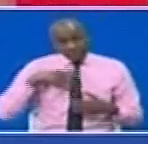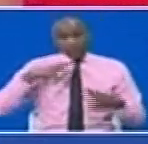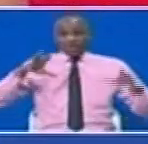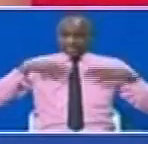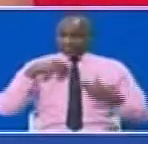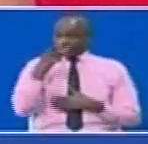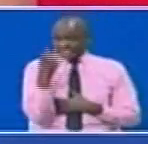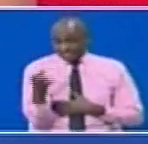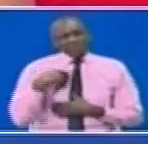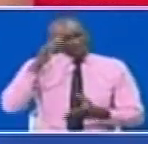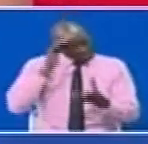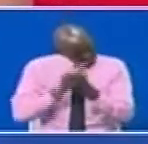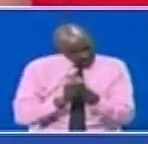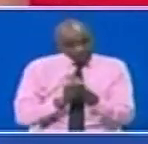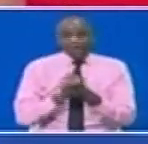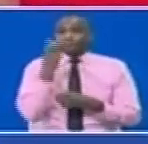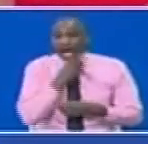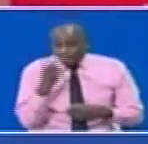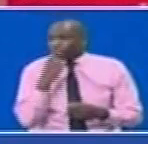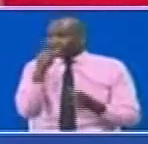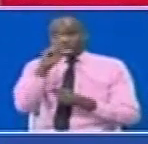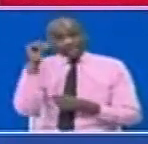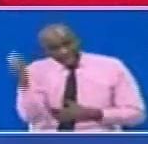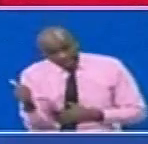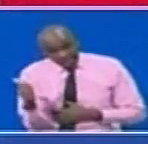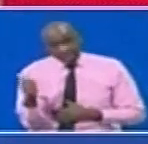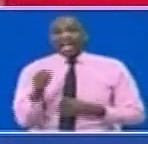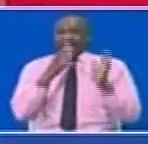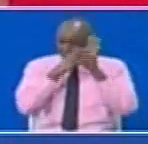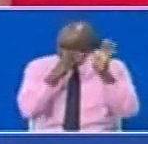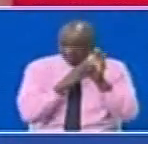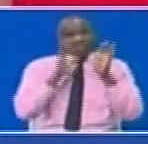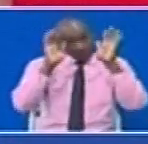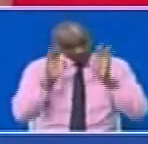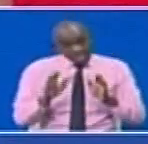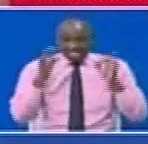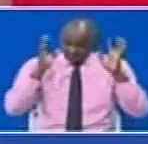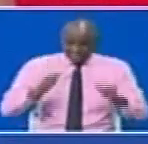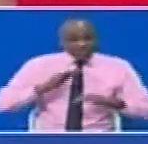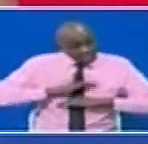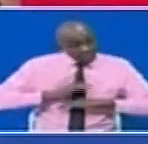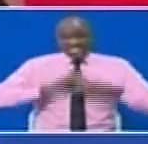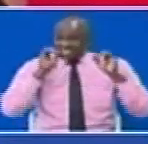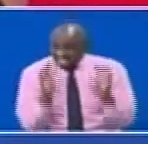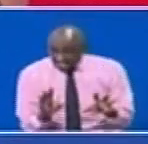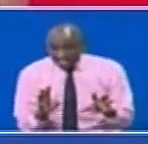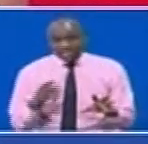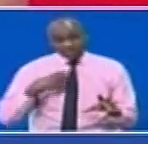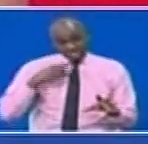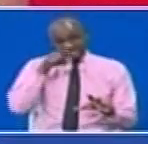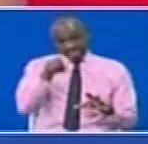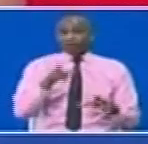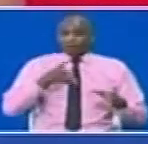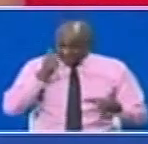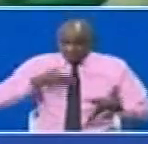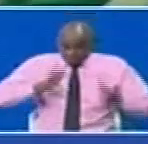appreciate, because I do believe in word of mouth. As much as I do any advertisement in the world, but if somebody is satisfied with the product, then that's going to be the best